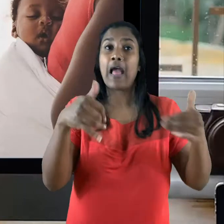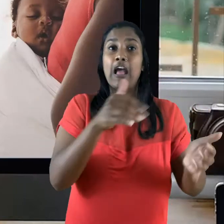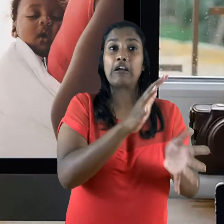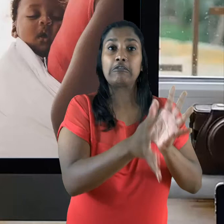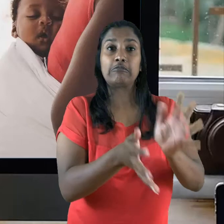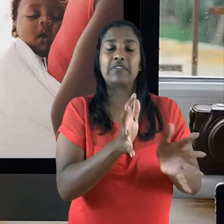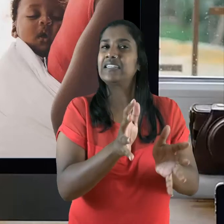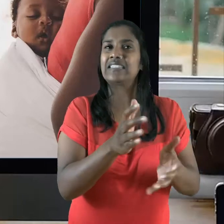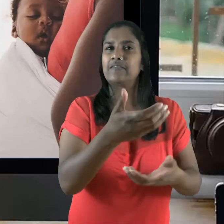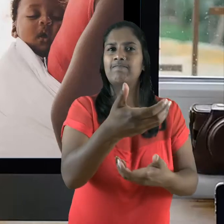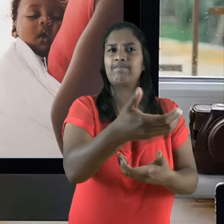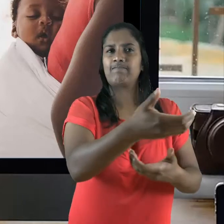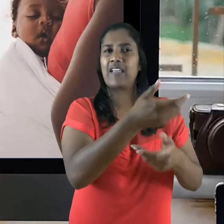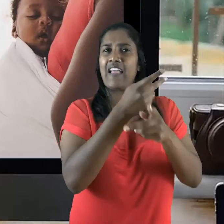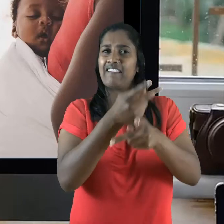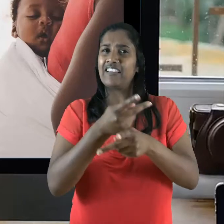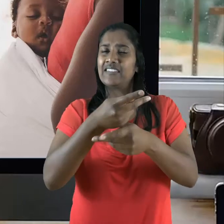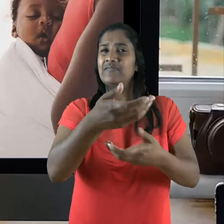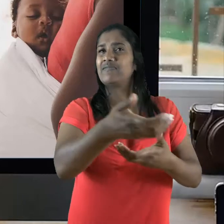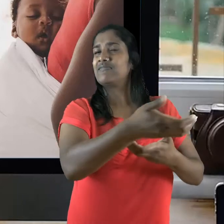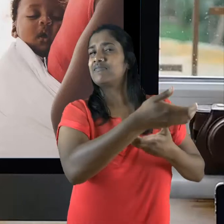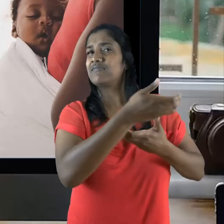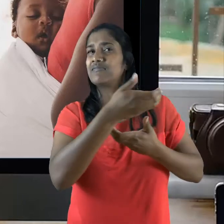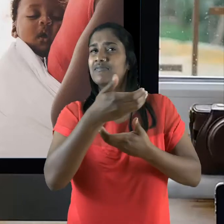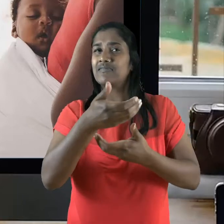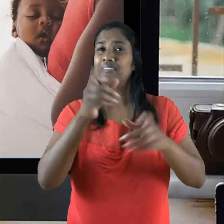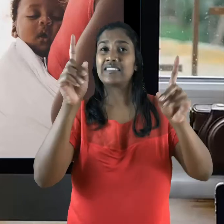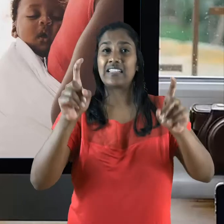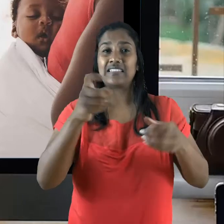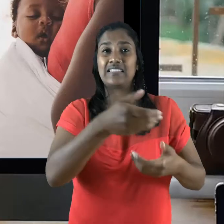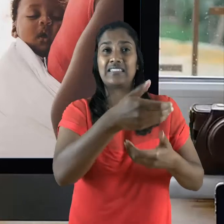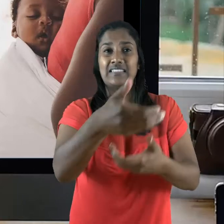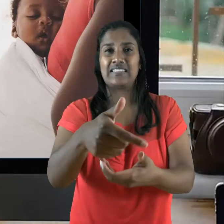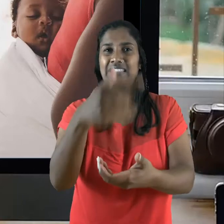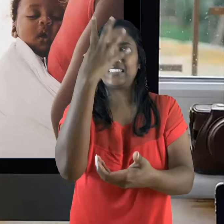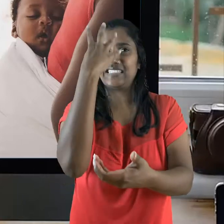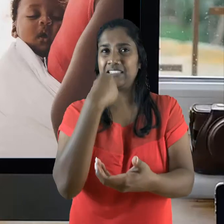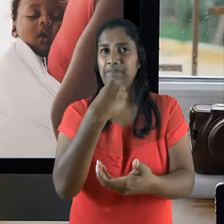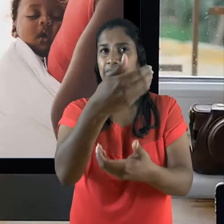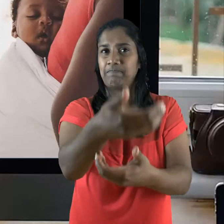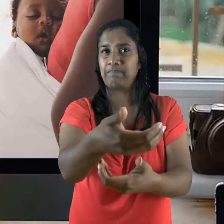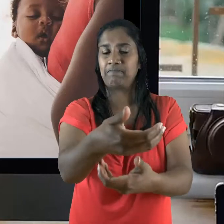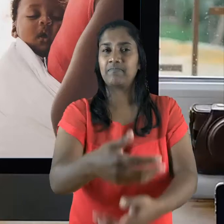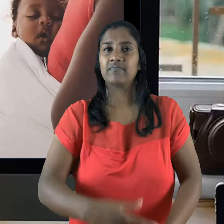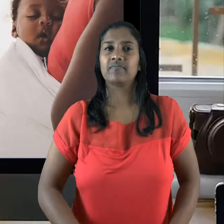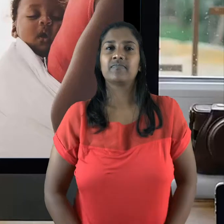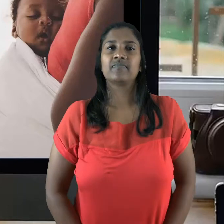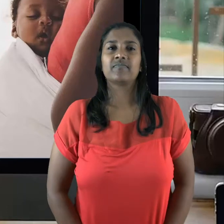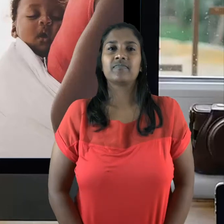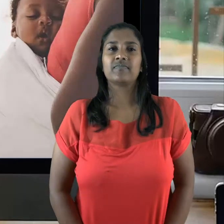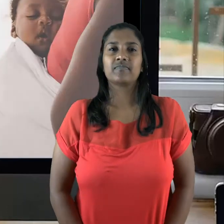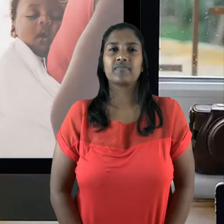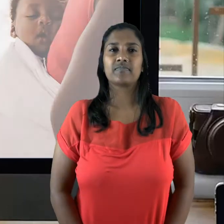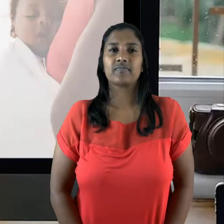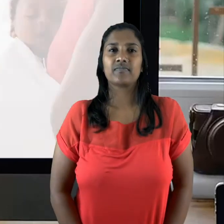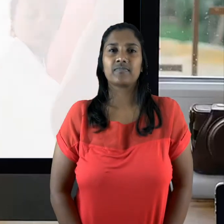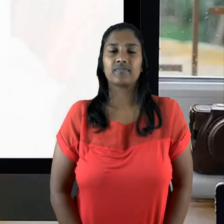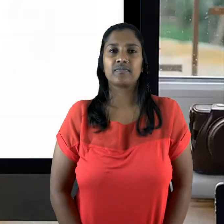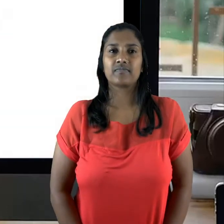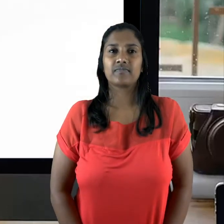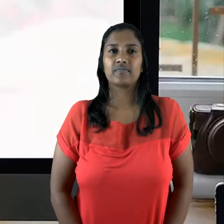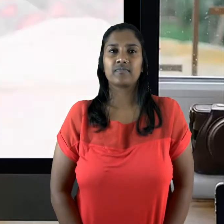less eye contact and no roughhousing. We're hoping to get the baby back to sleep again for the ABR test.